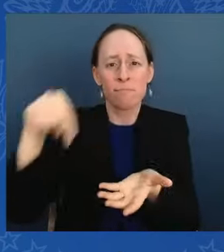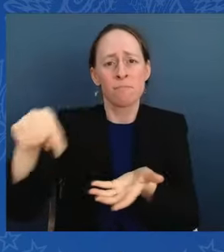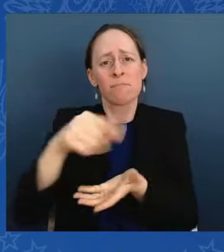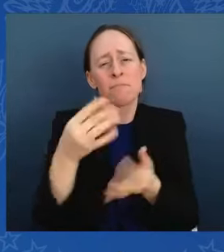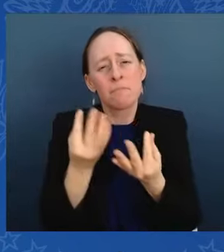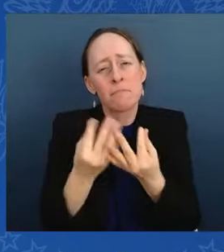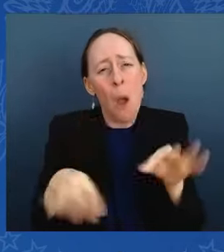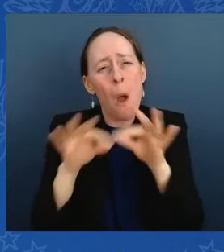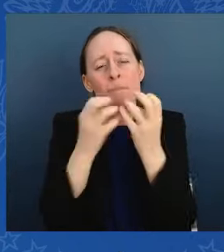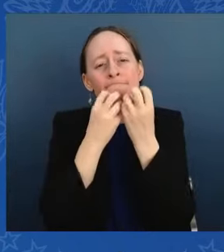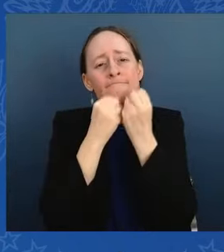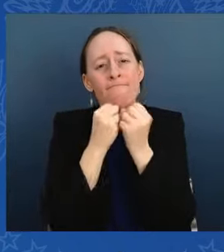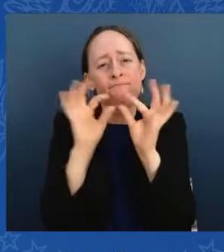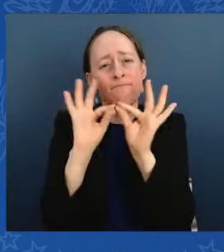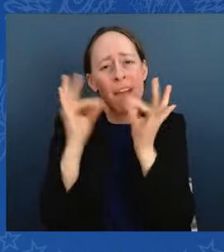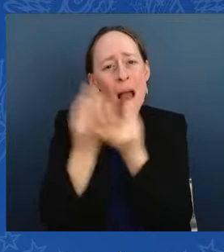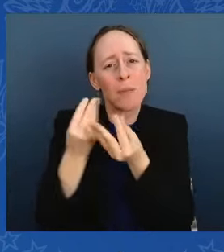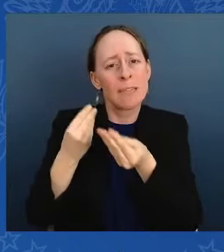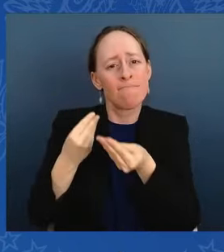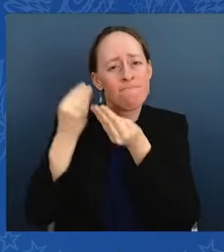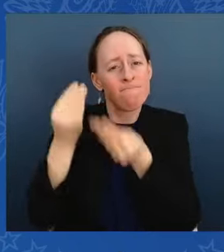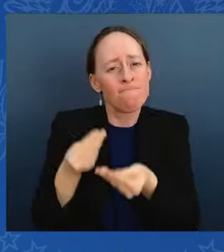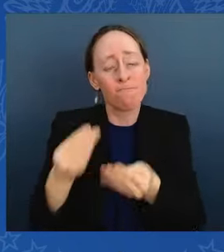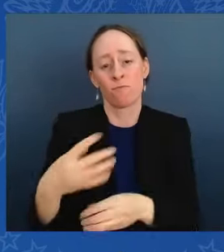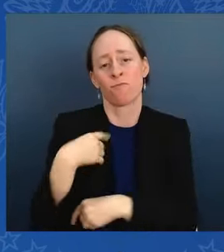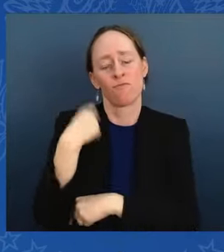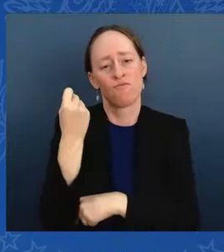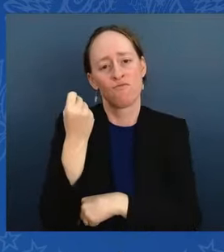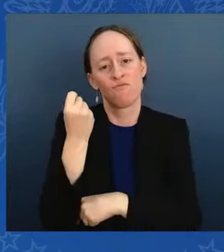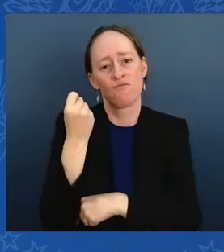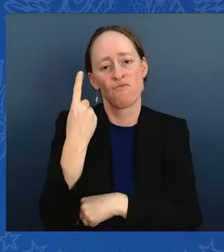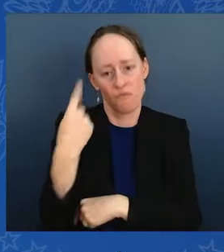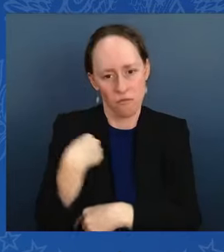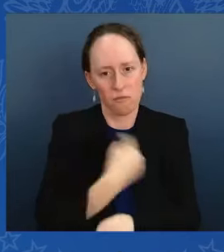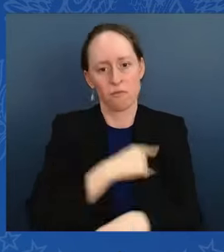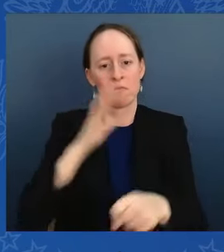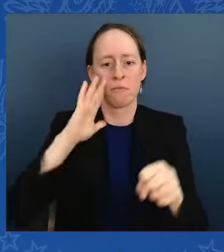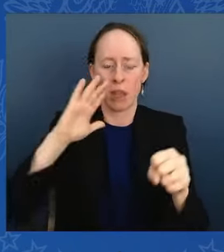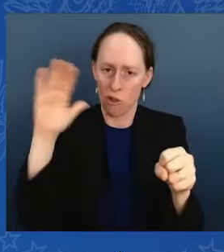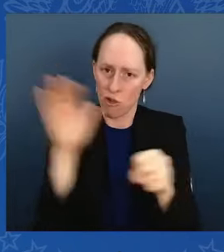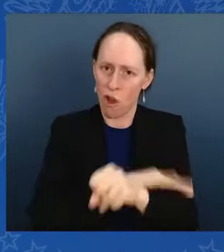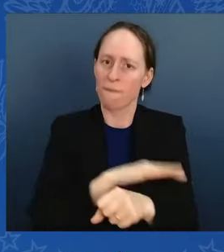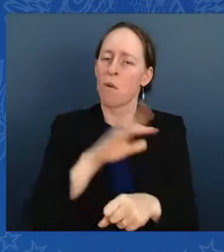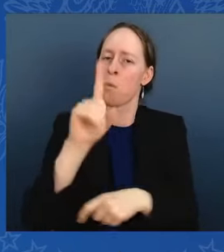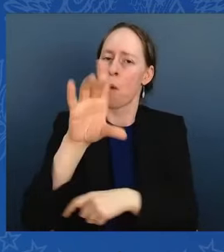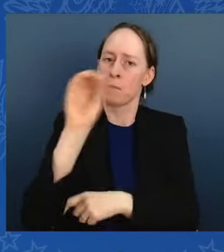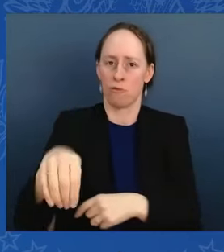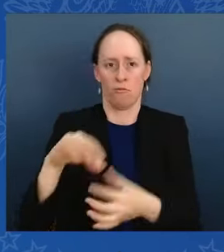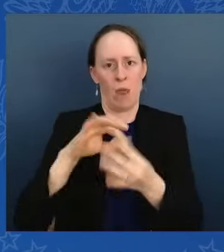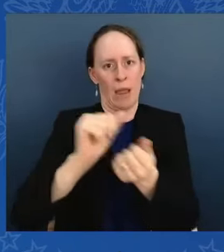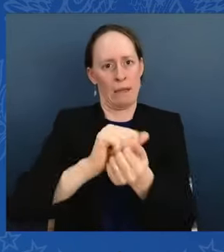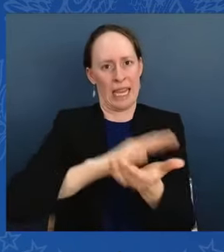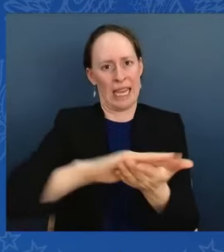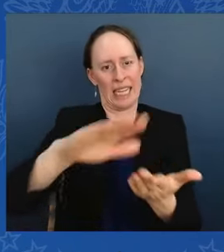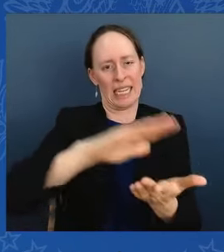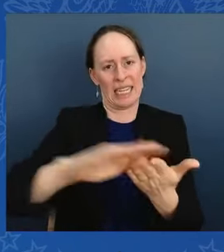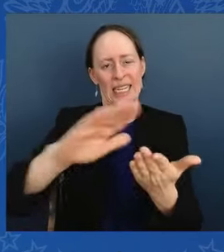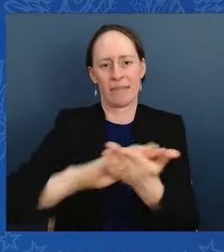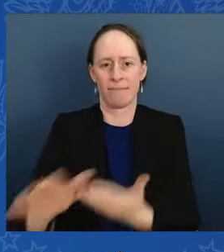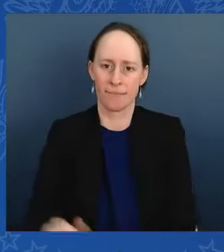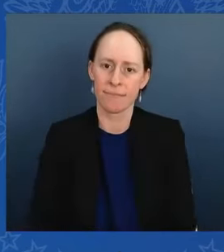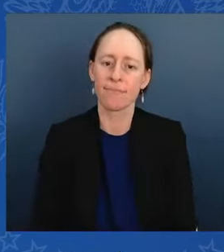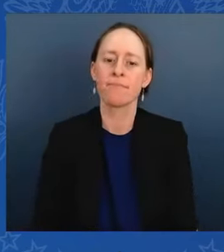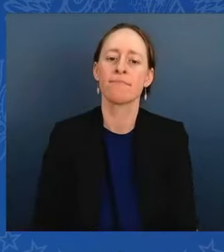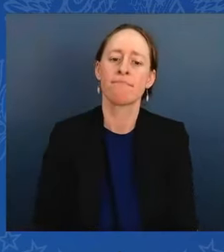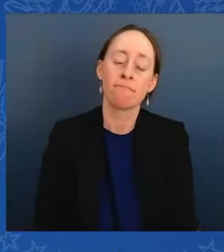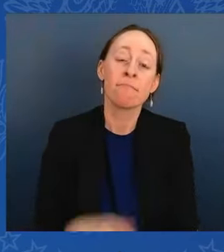this 100% to clear all the things that need to be cleared. And on top of this, the Department of Agriculture is on the ground supporting